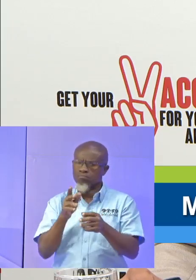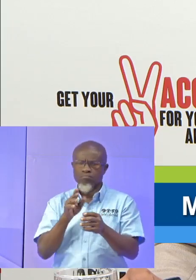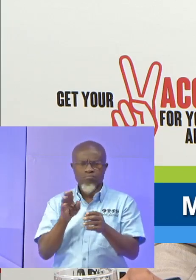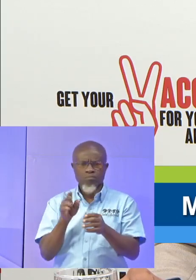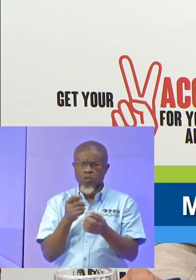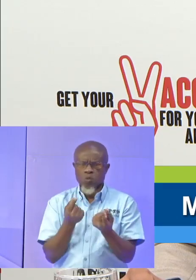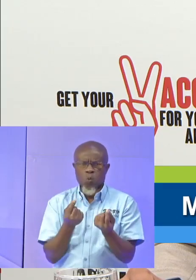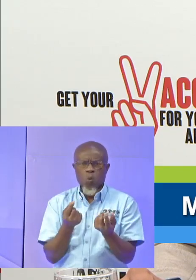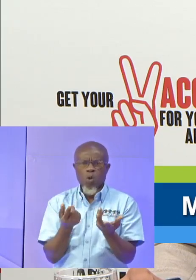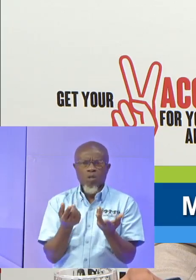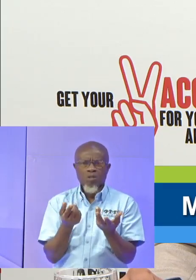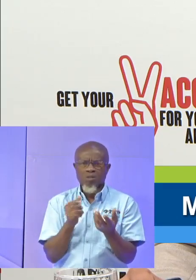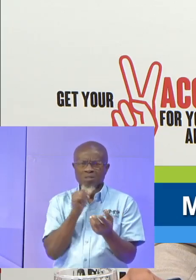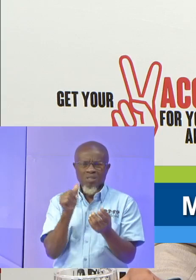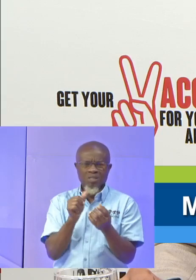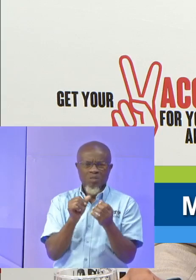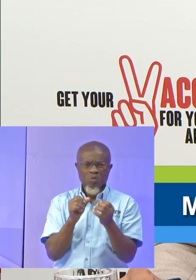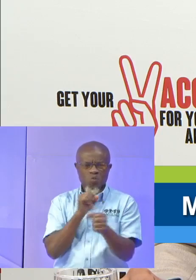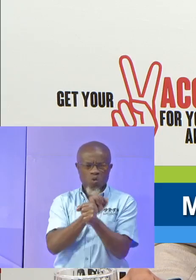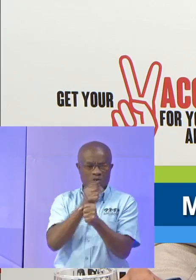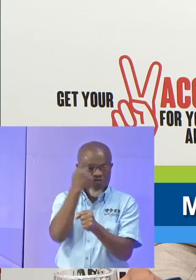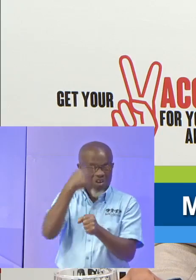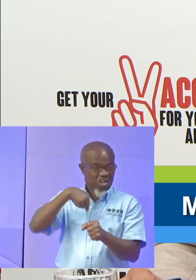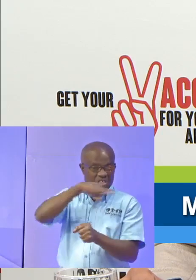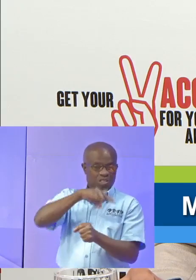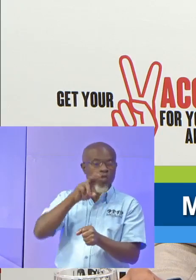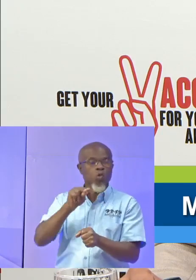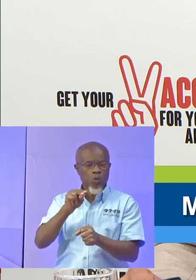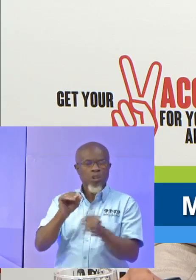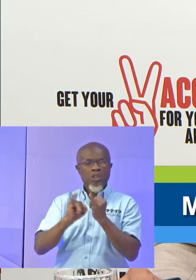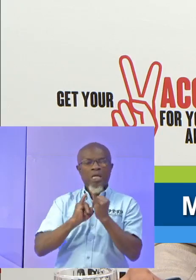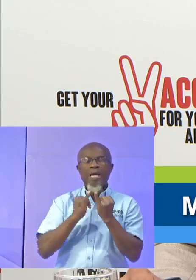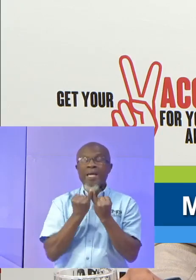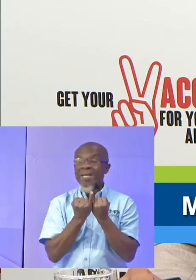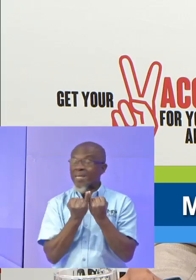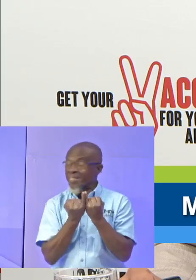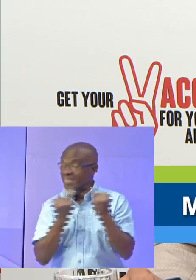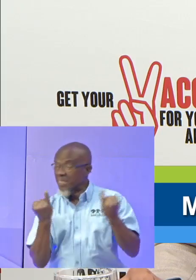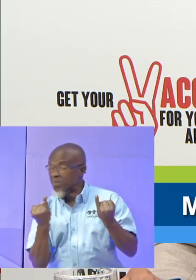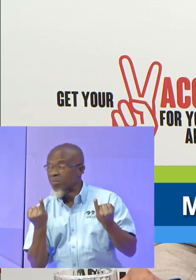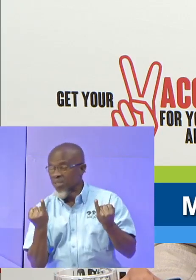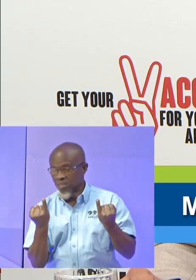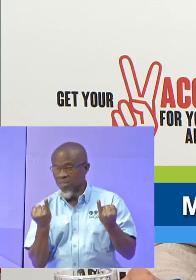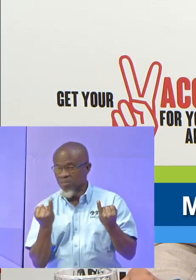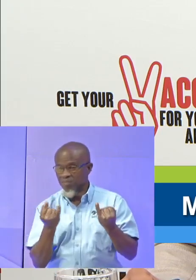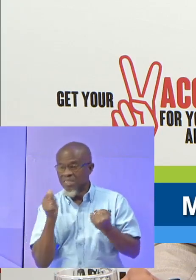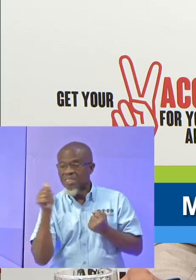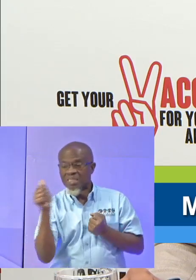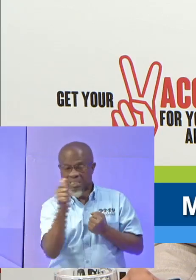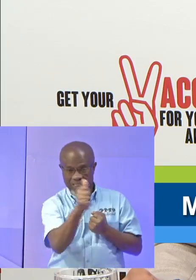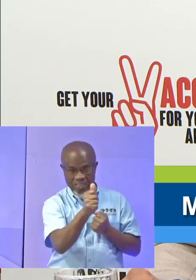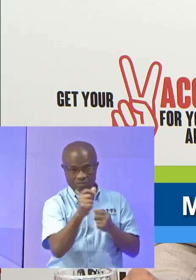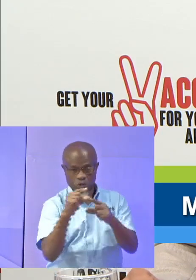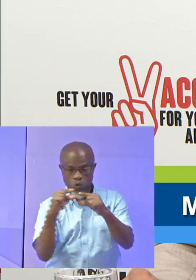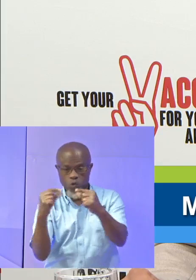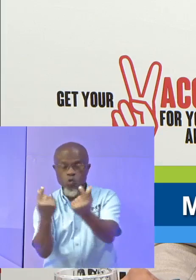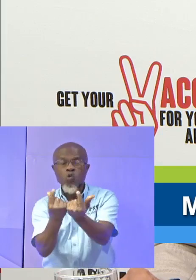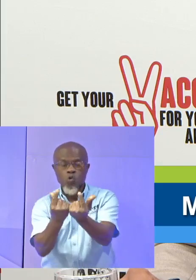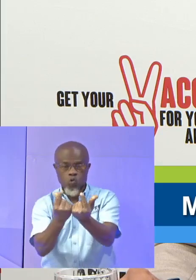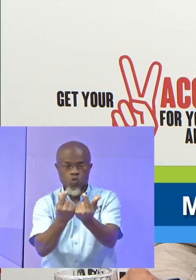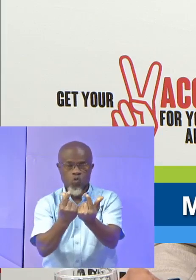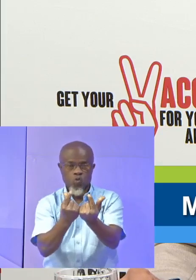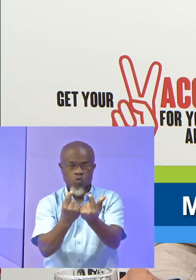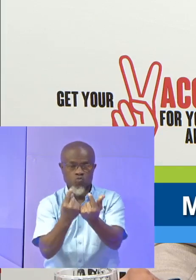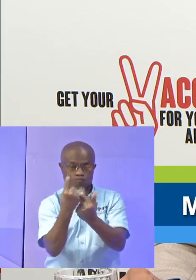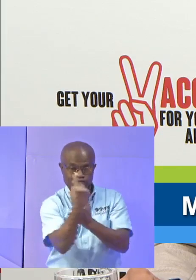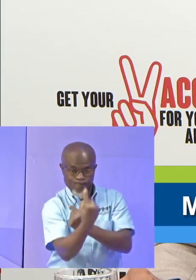What I did was indicate to the Honorable Prime Minister, because this is the Honorable Prime Minister's initiative, and indicated that they